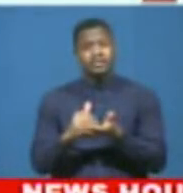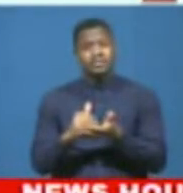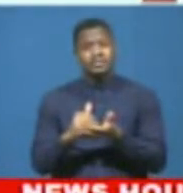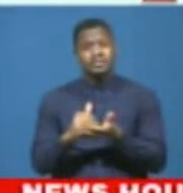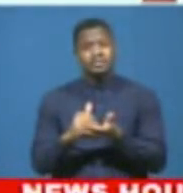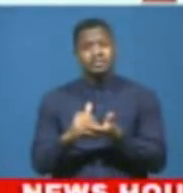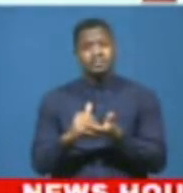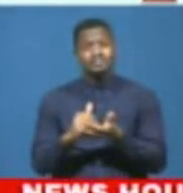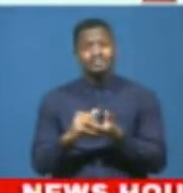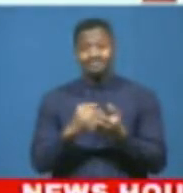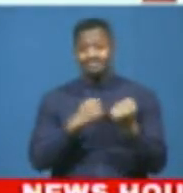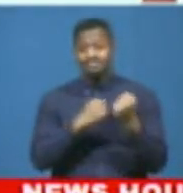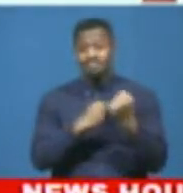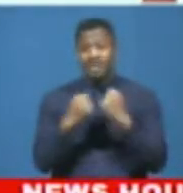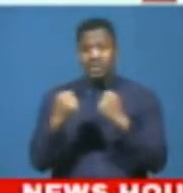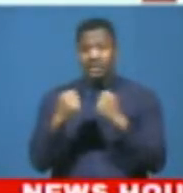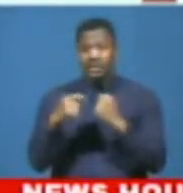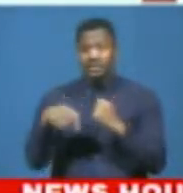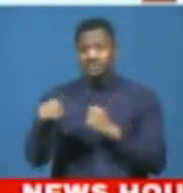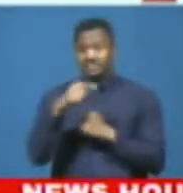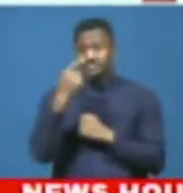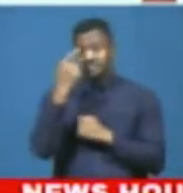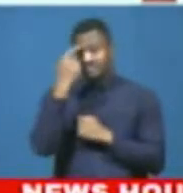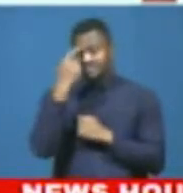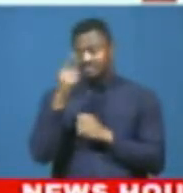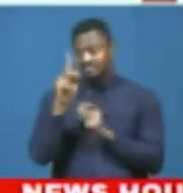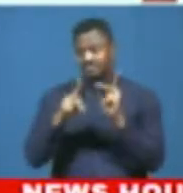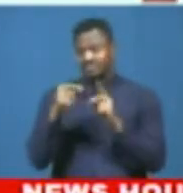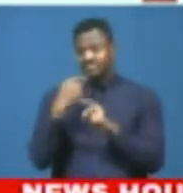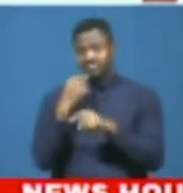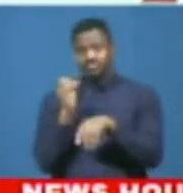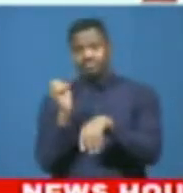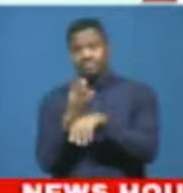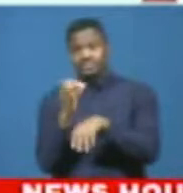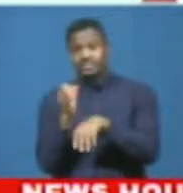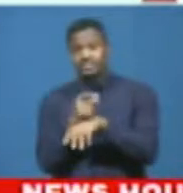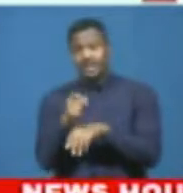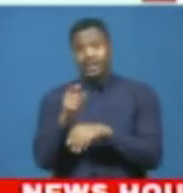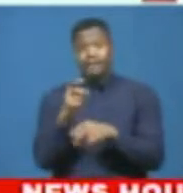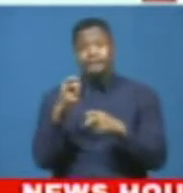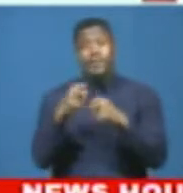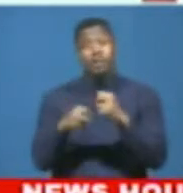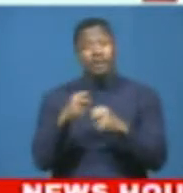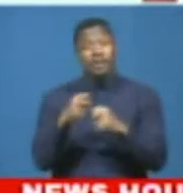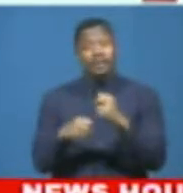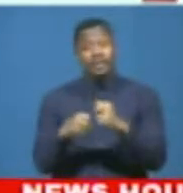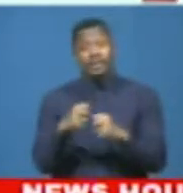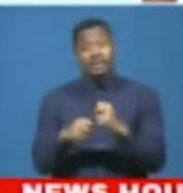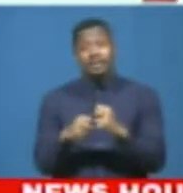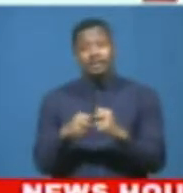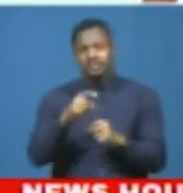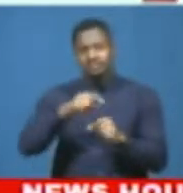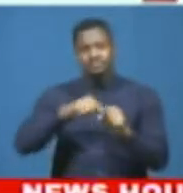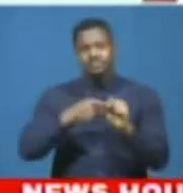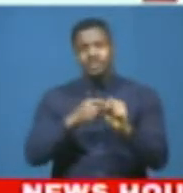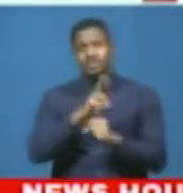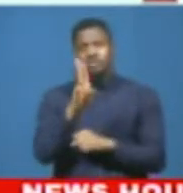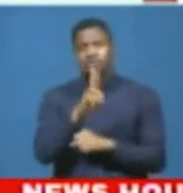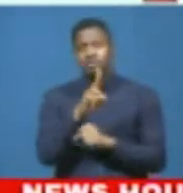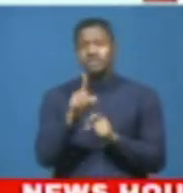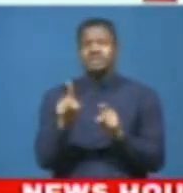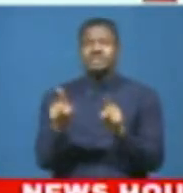the powers that be thinking that those who are advising are the problem. They've started using the